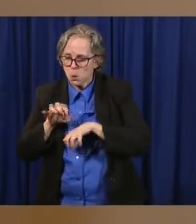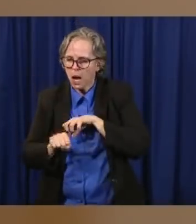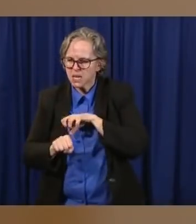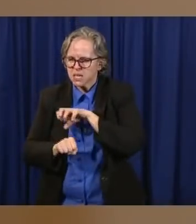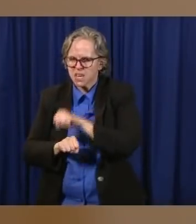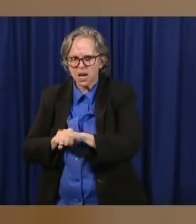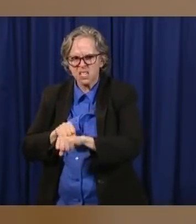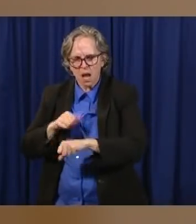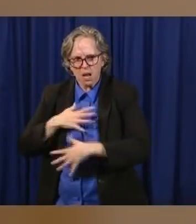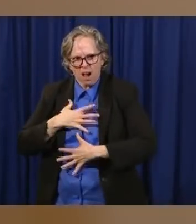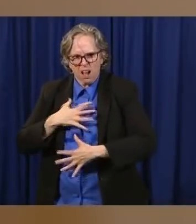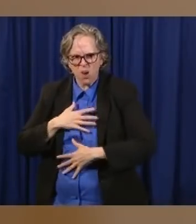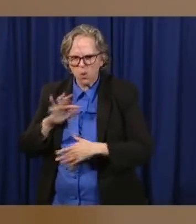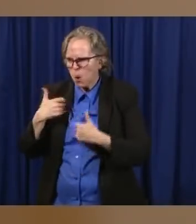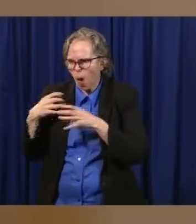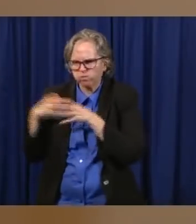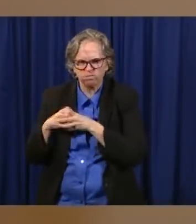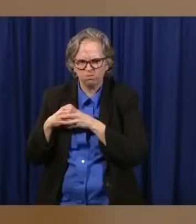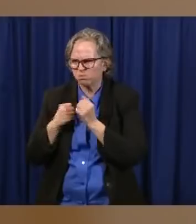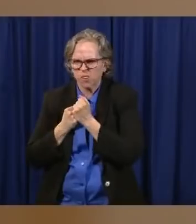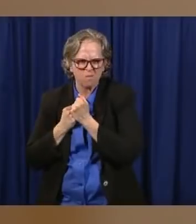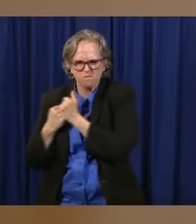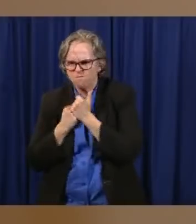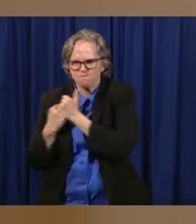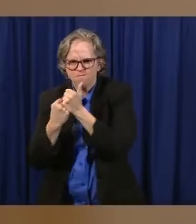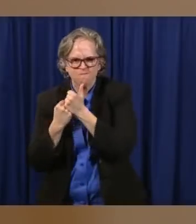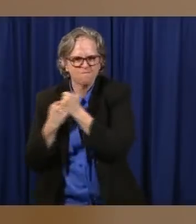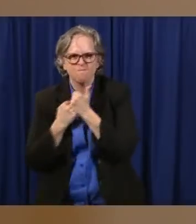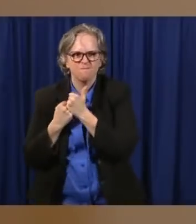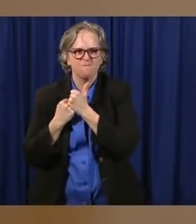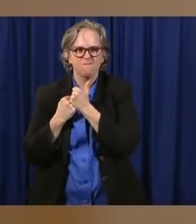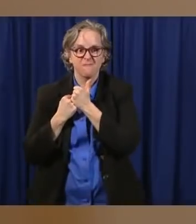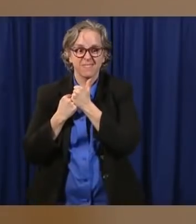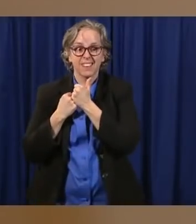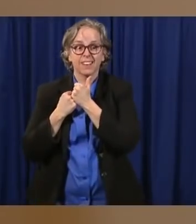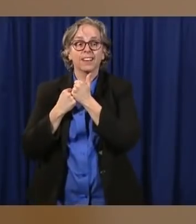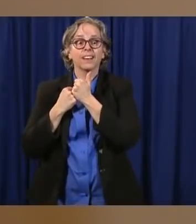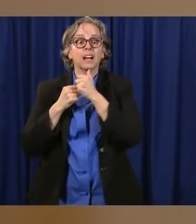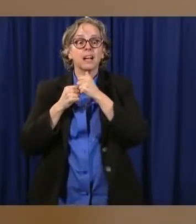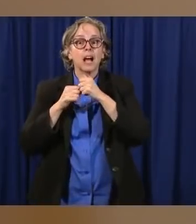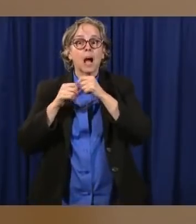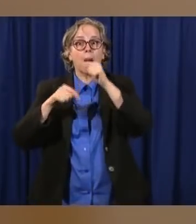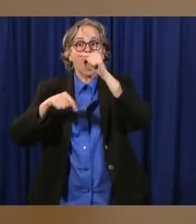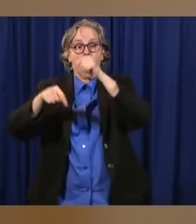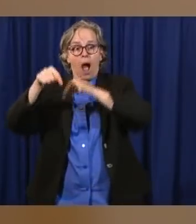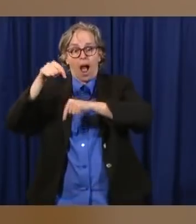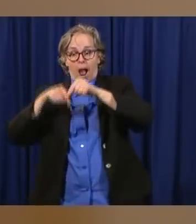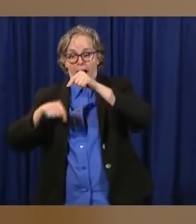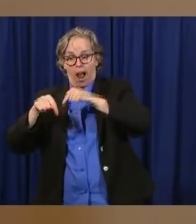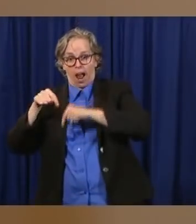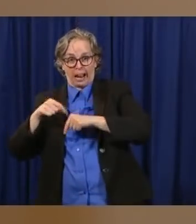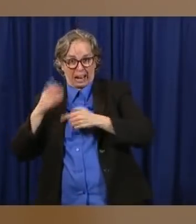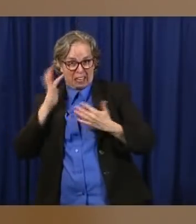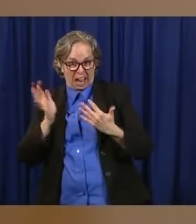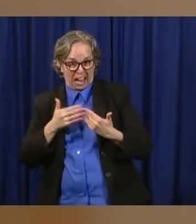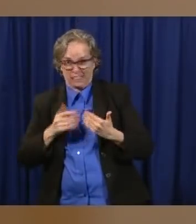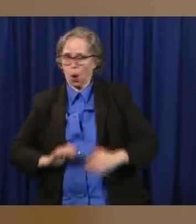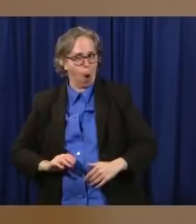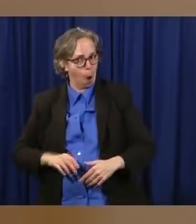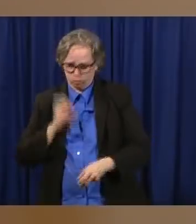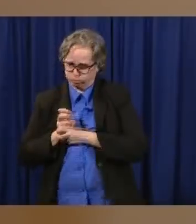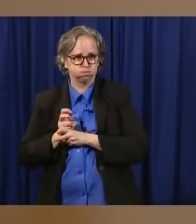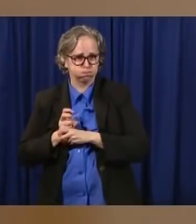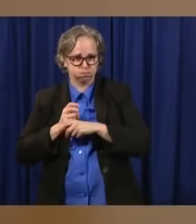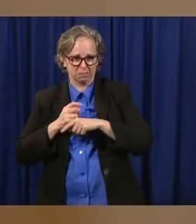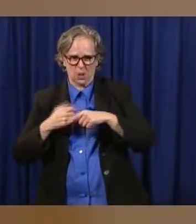want you to know it's very hard work on descent too. Climbing mountains takes an incredible amount of teamwork. It